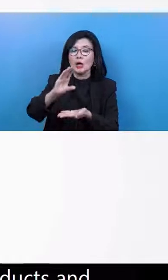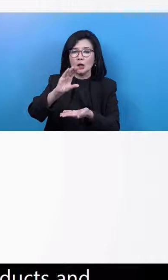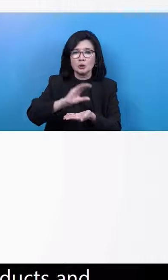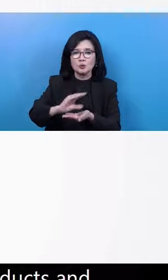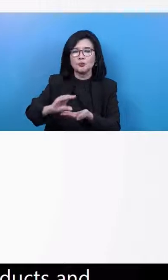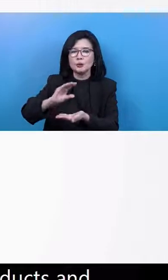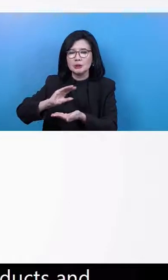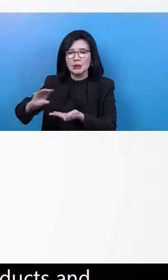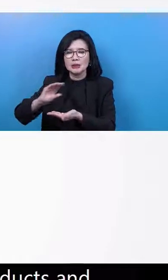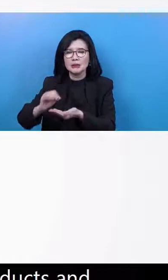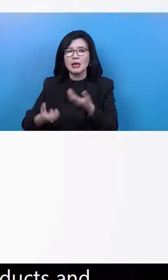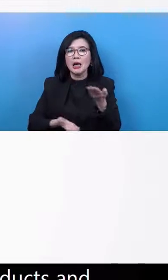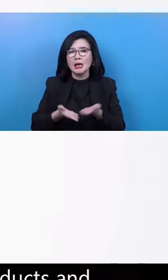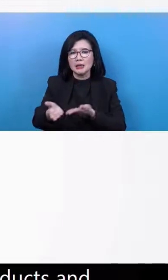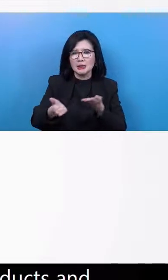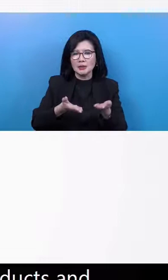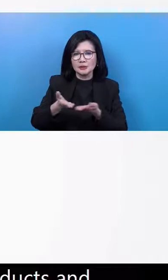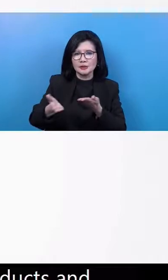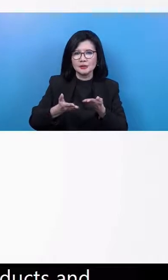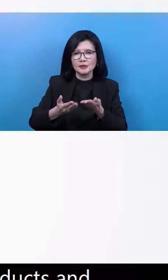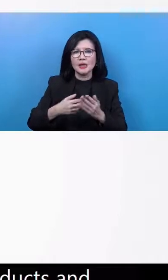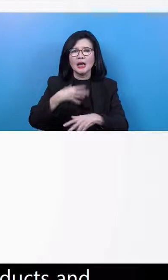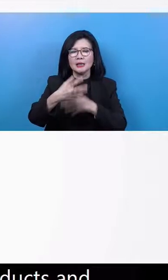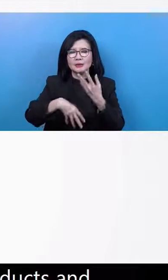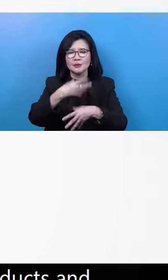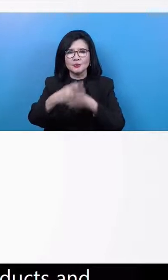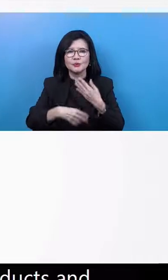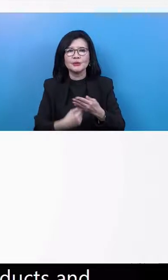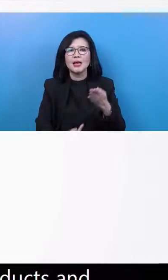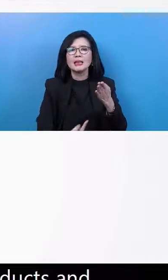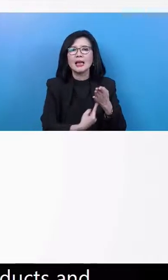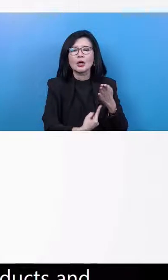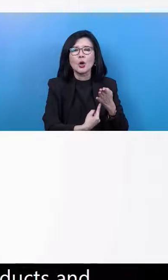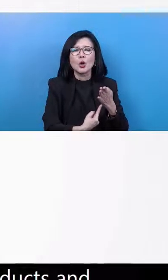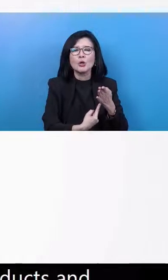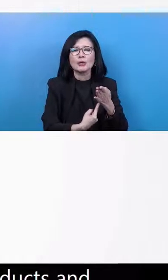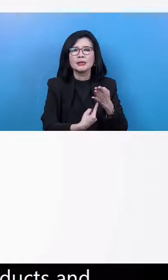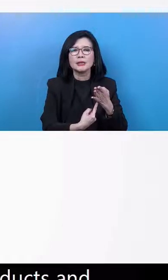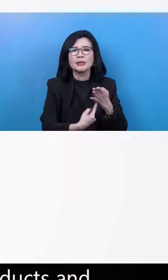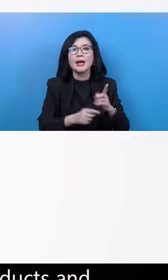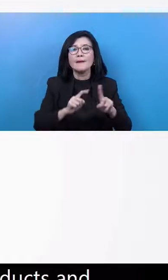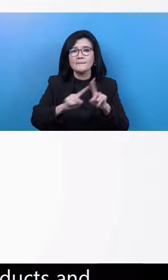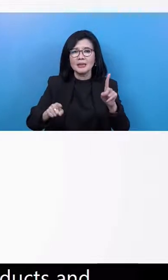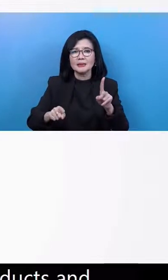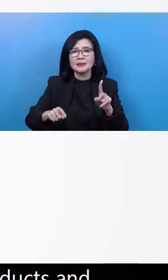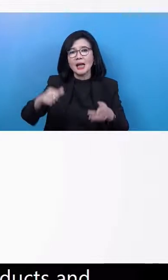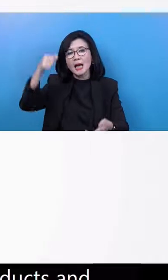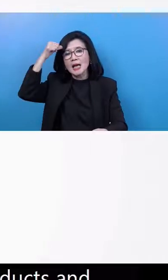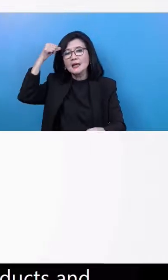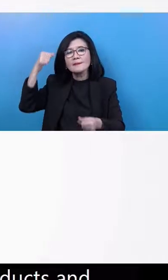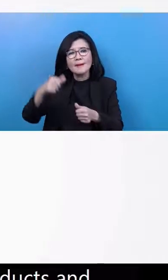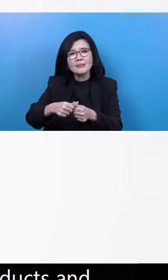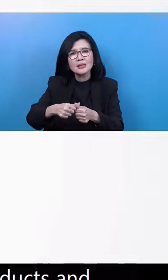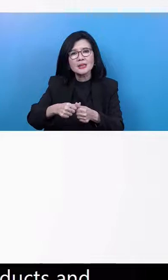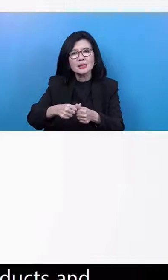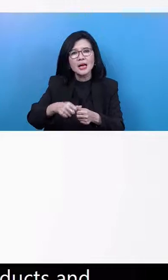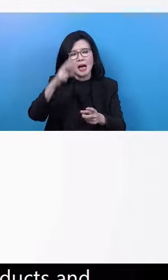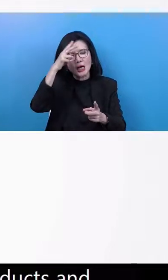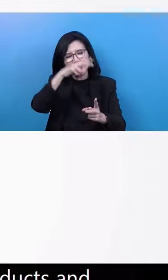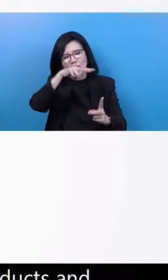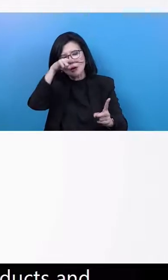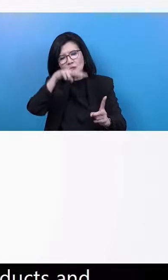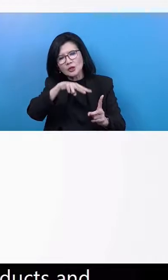as well as tech industries. However, we should bear in mind growth prospects remain fragile, particularly given the